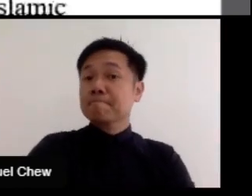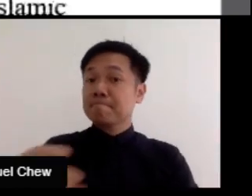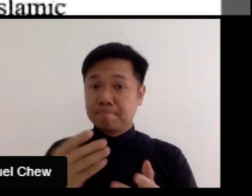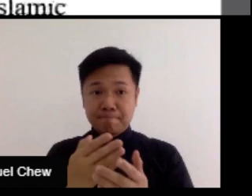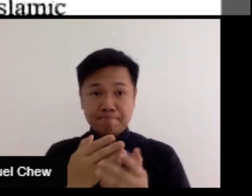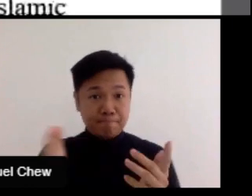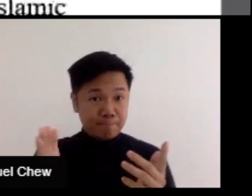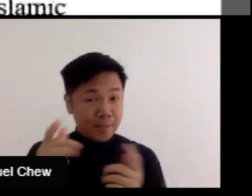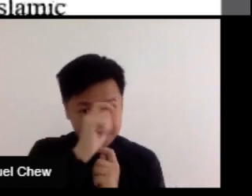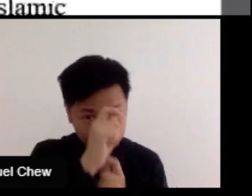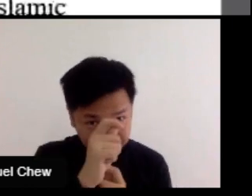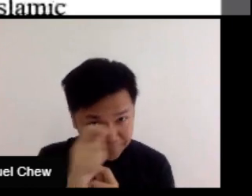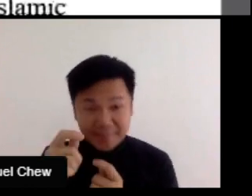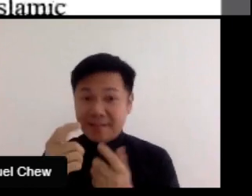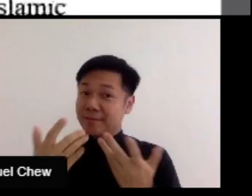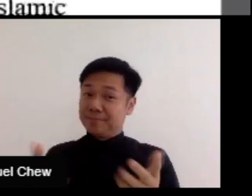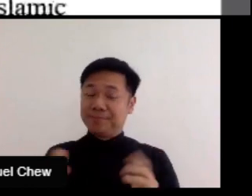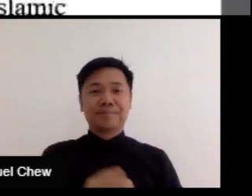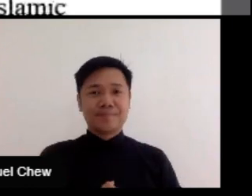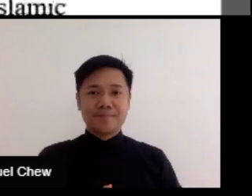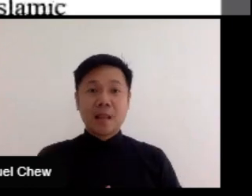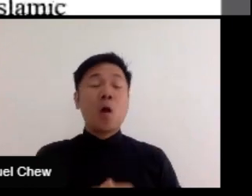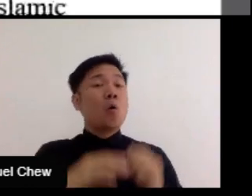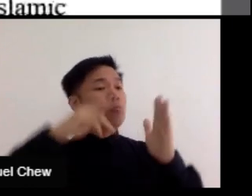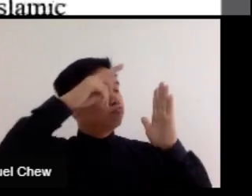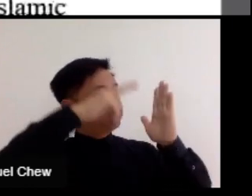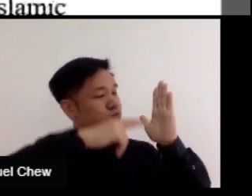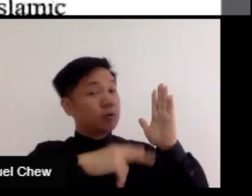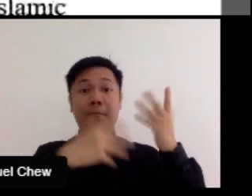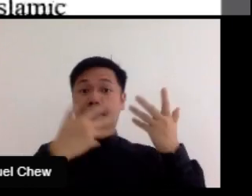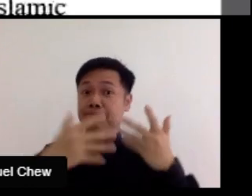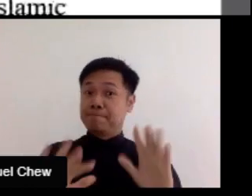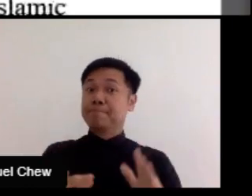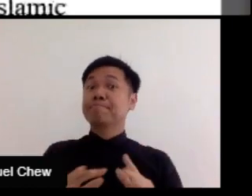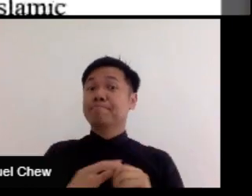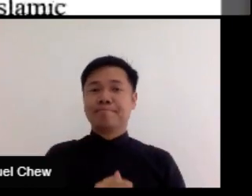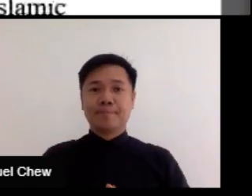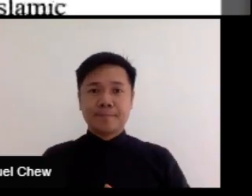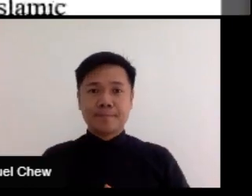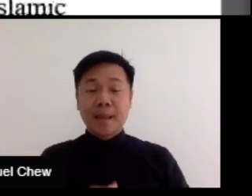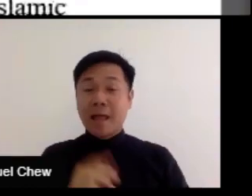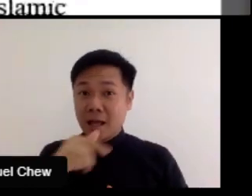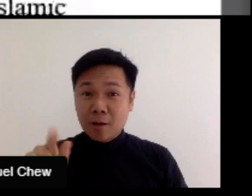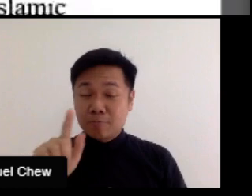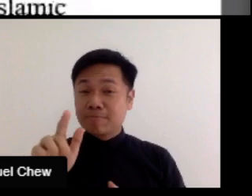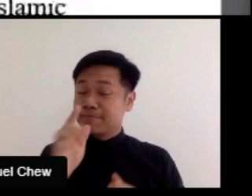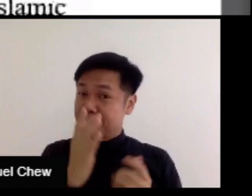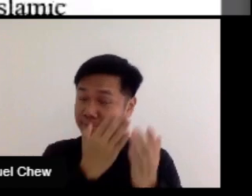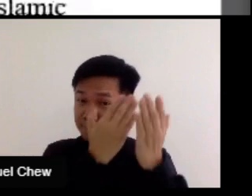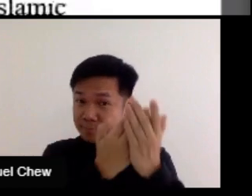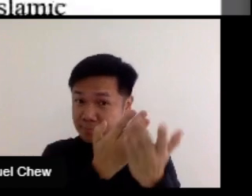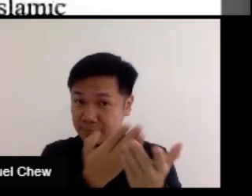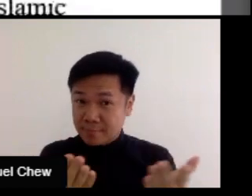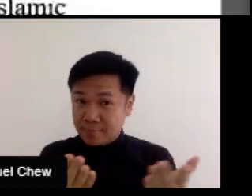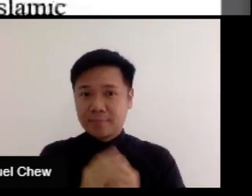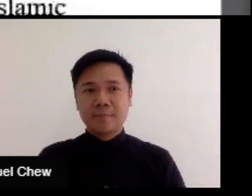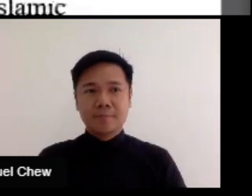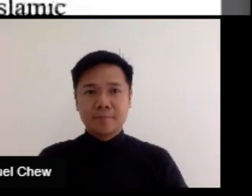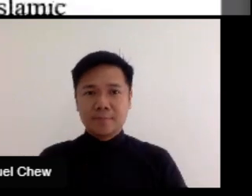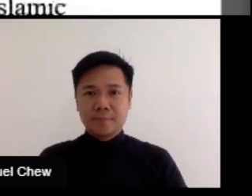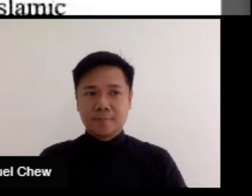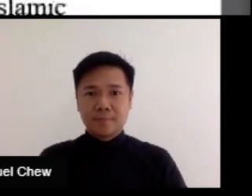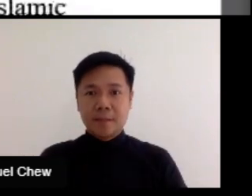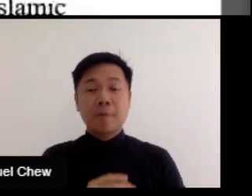as we have reviewed all the paragraphs of this report, I propose that the report